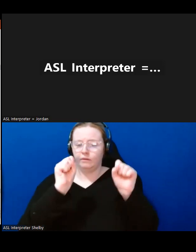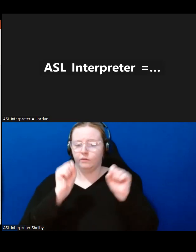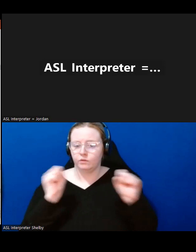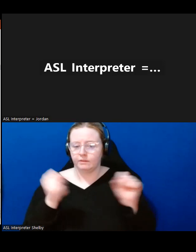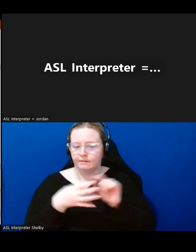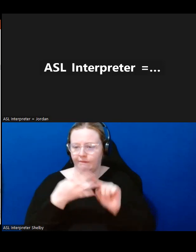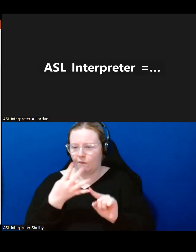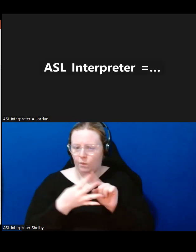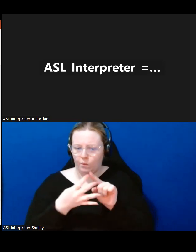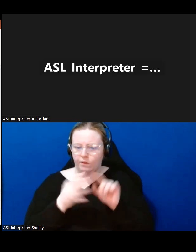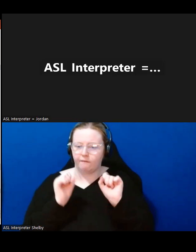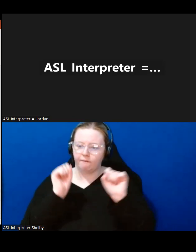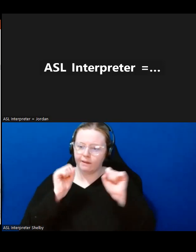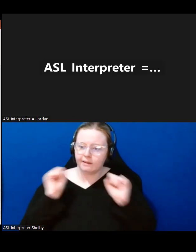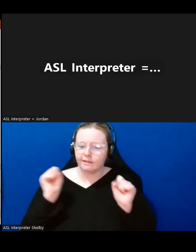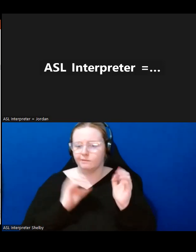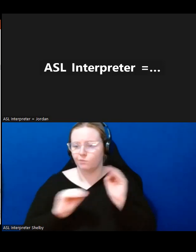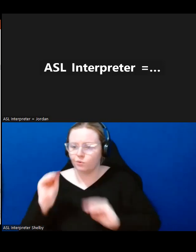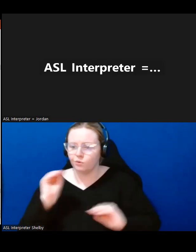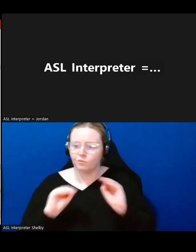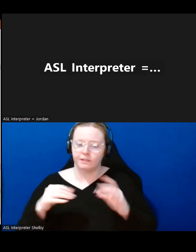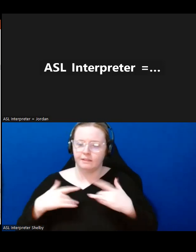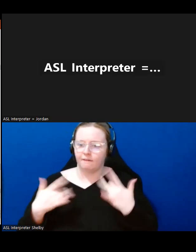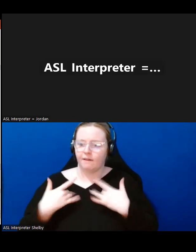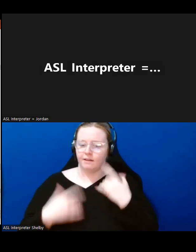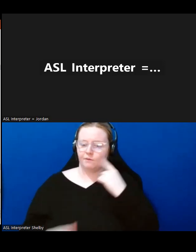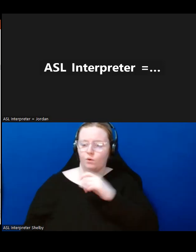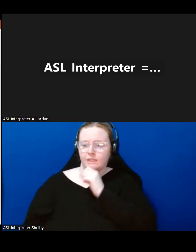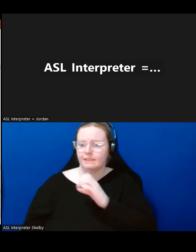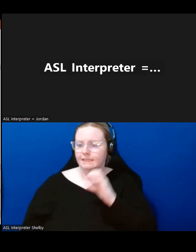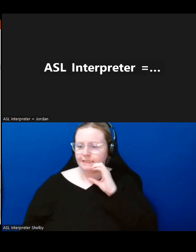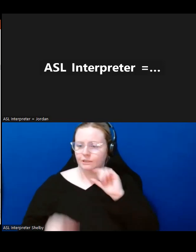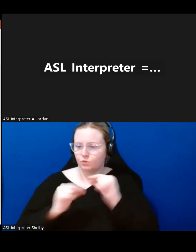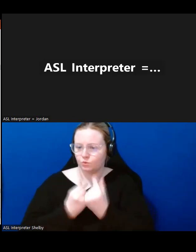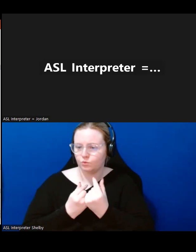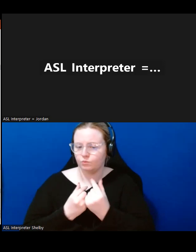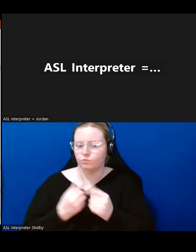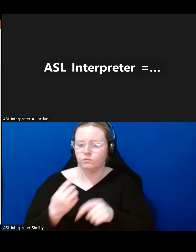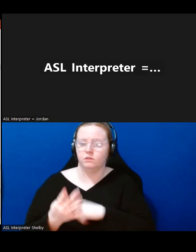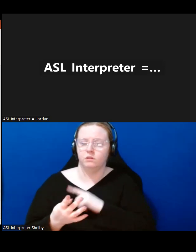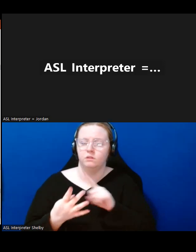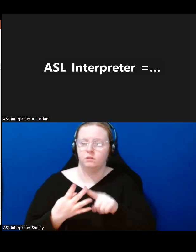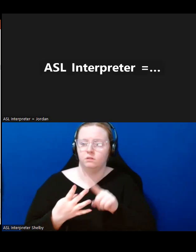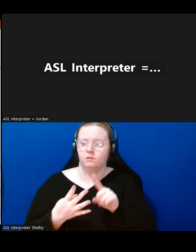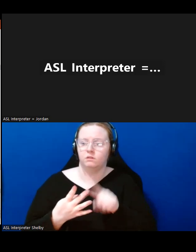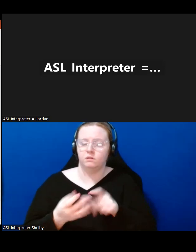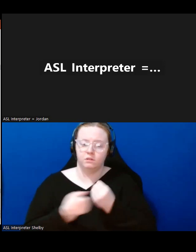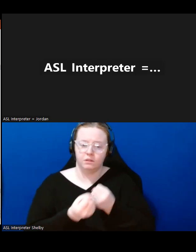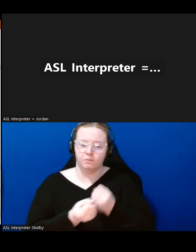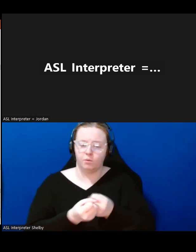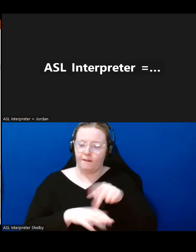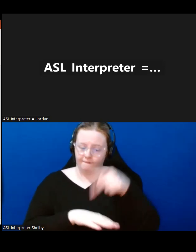of sessions for seniors groups. We've supported some fall